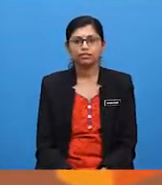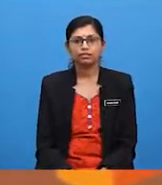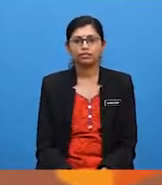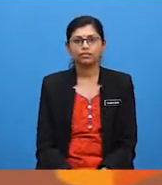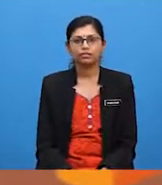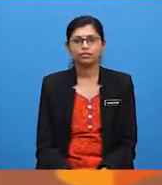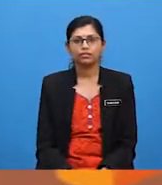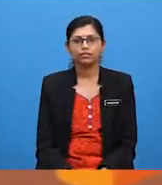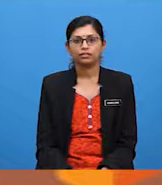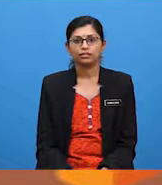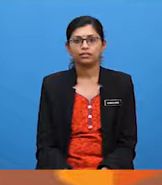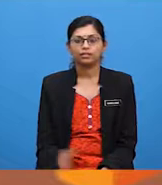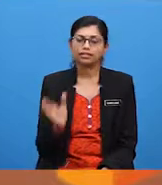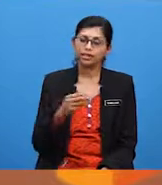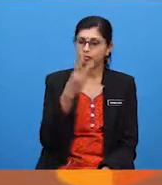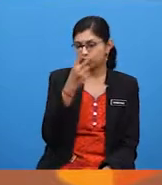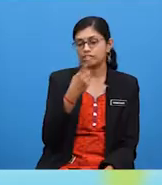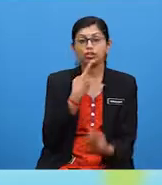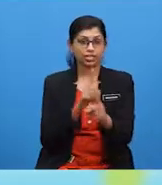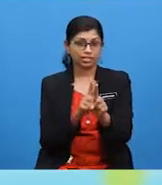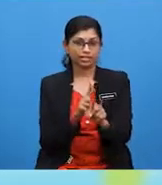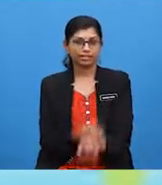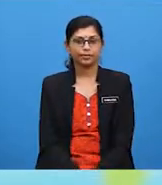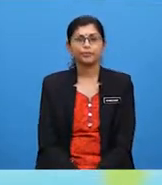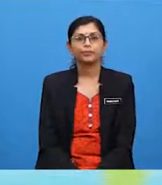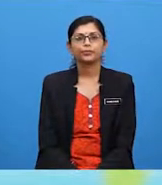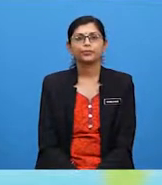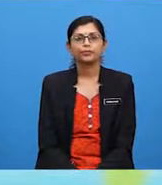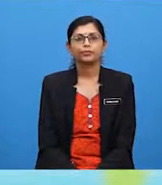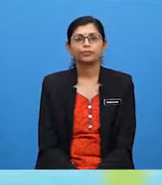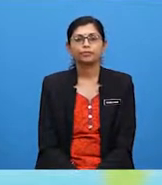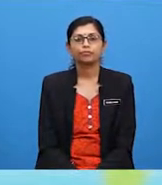Come, let's check your answers.